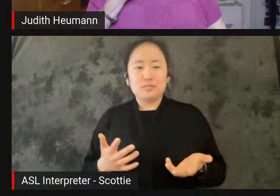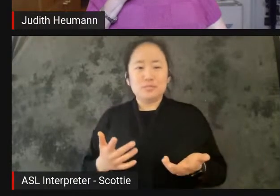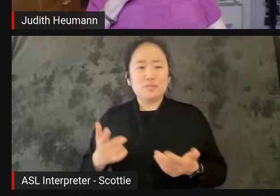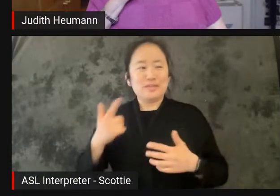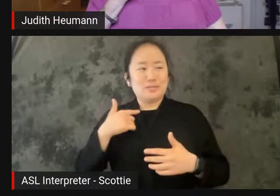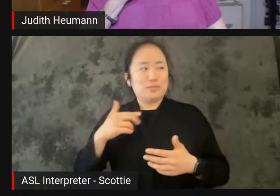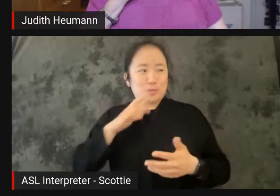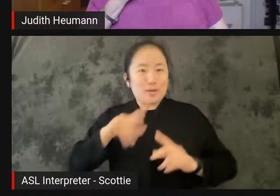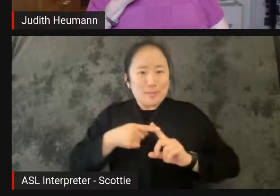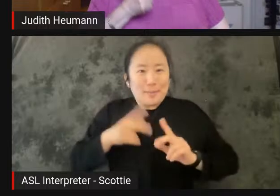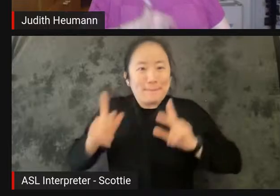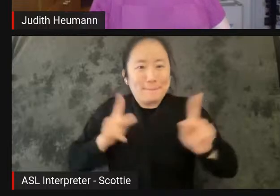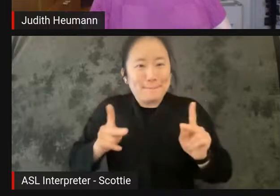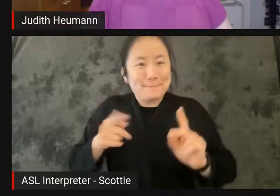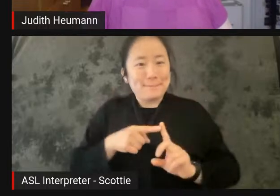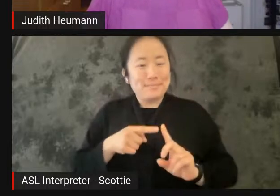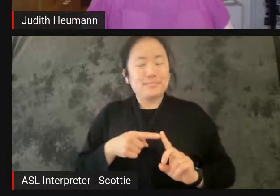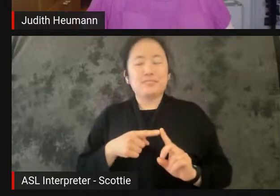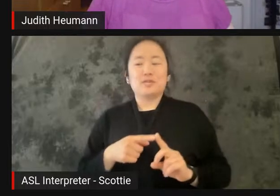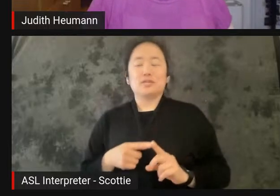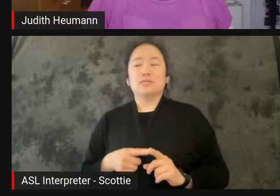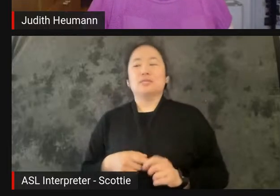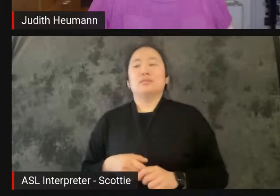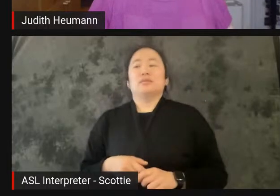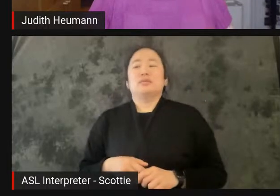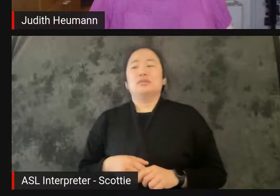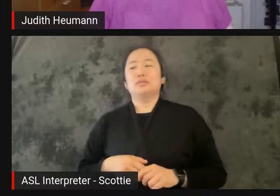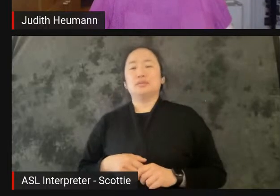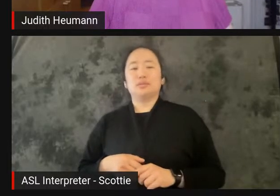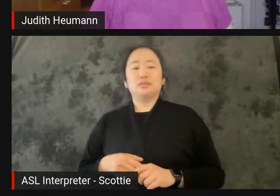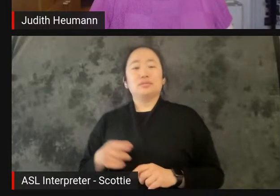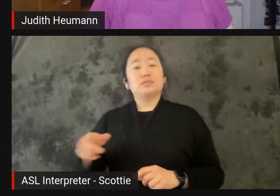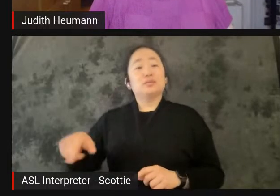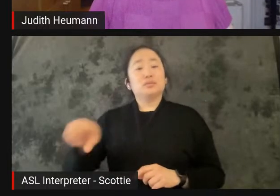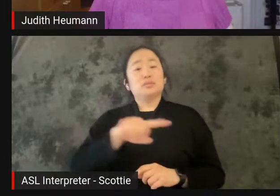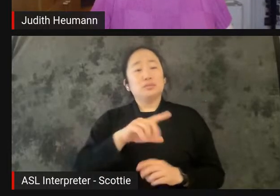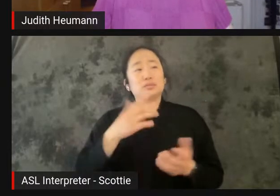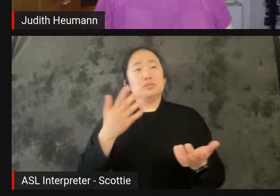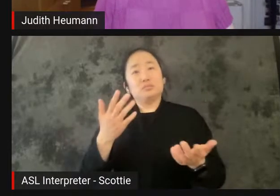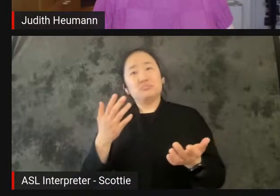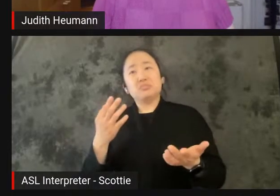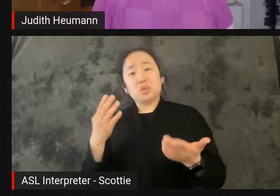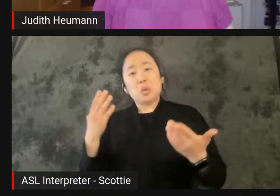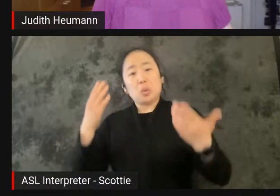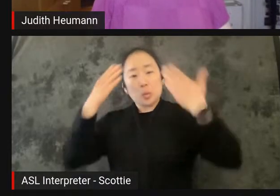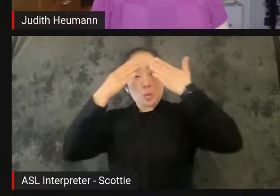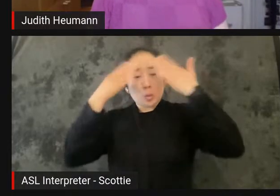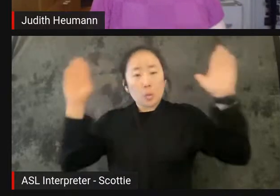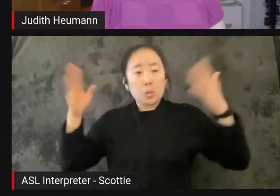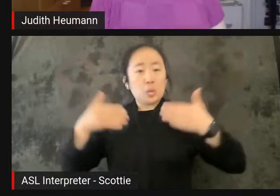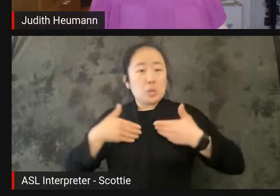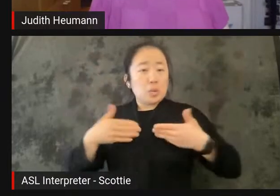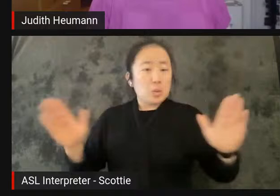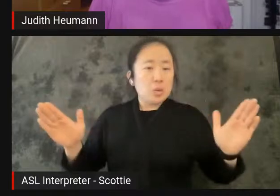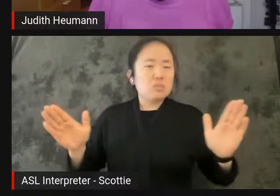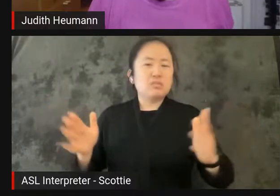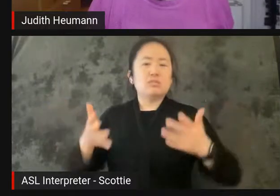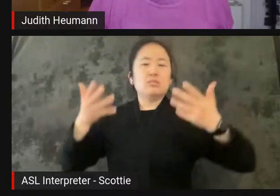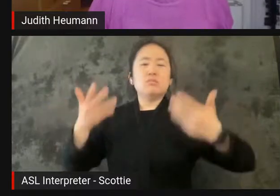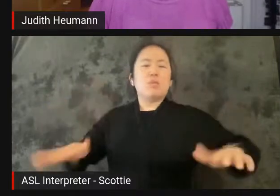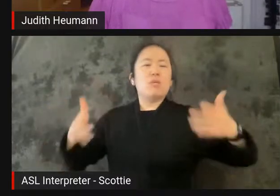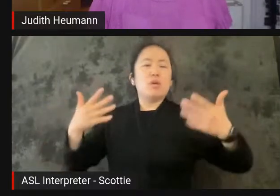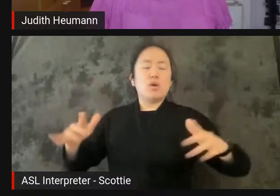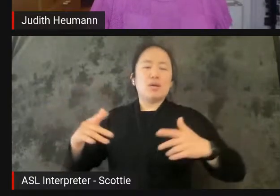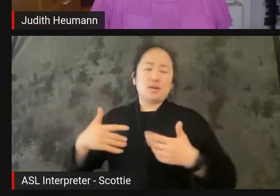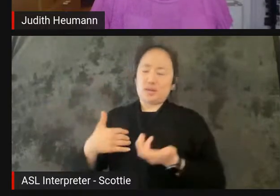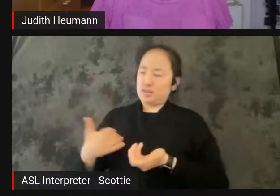So I think anybody who comes to this in an open way is already being an effective partner. But